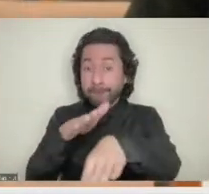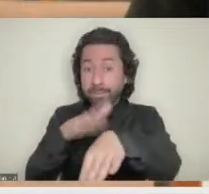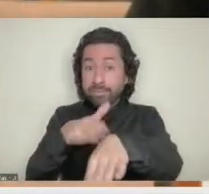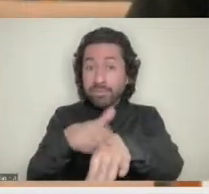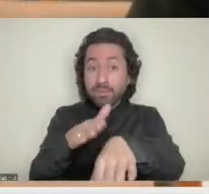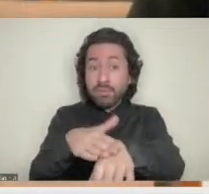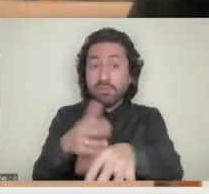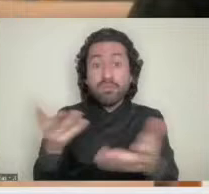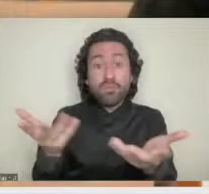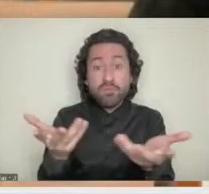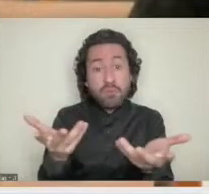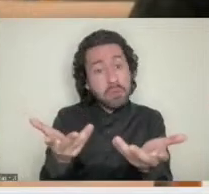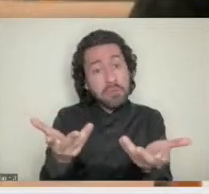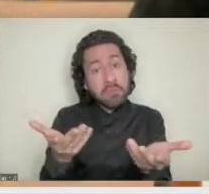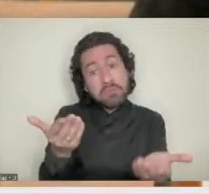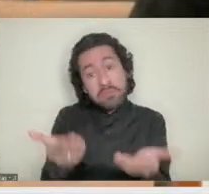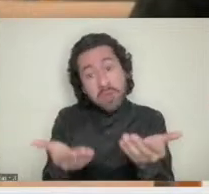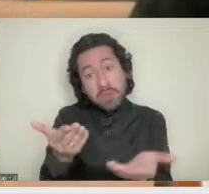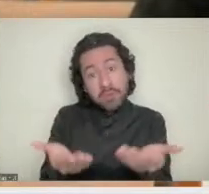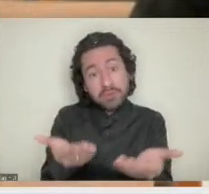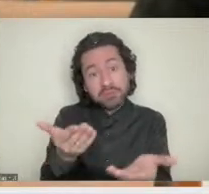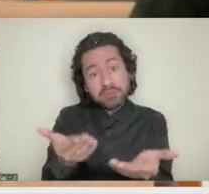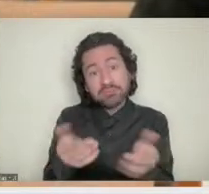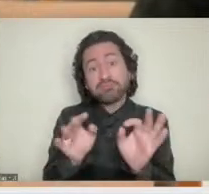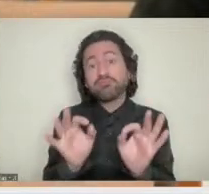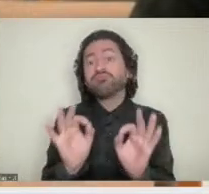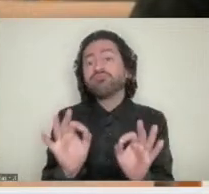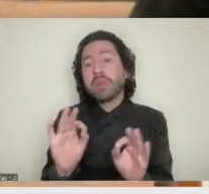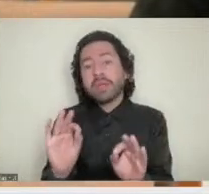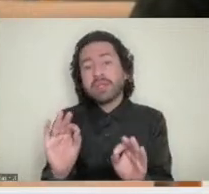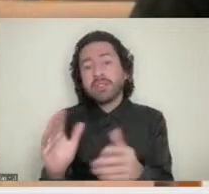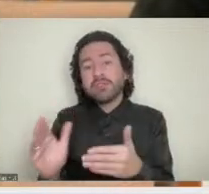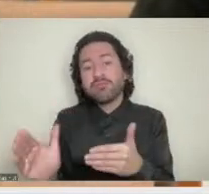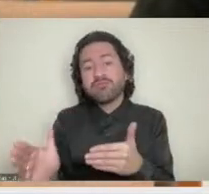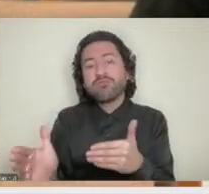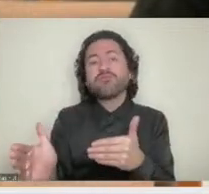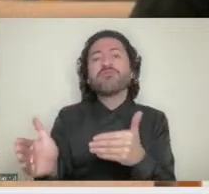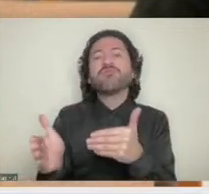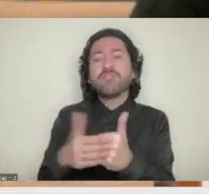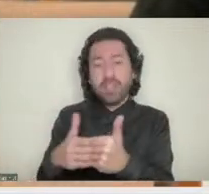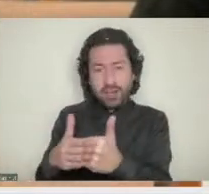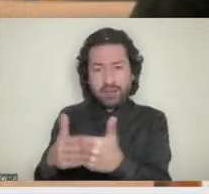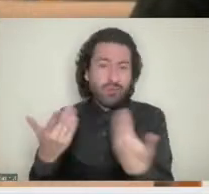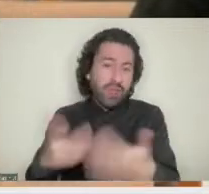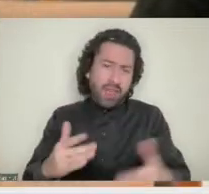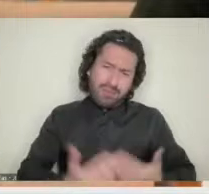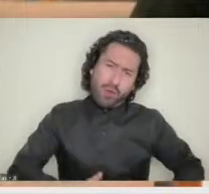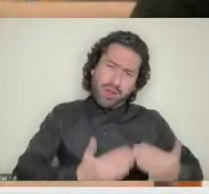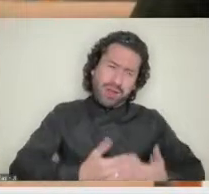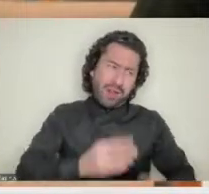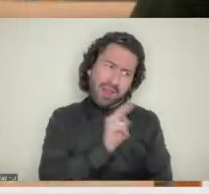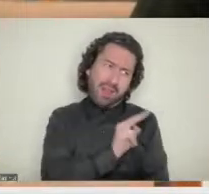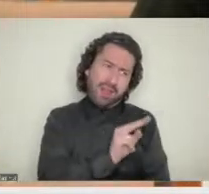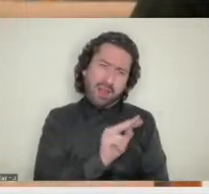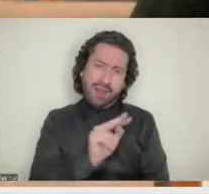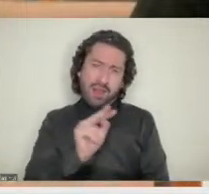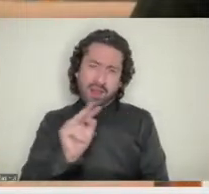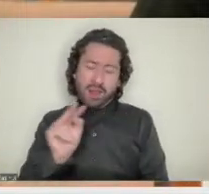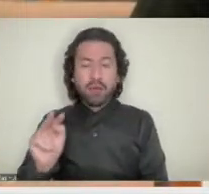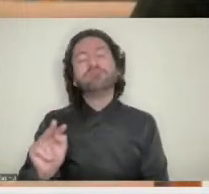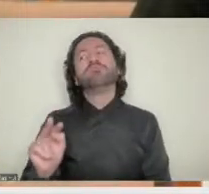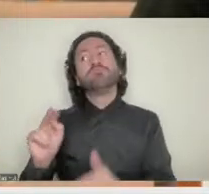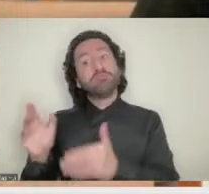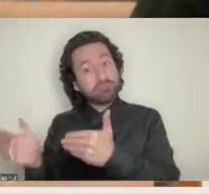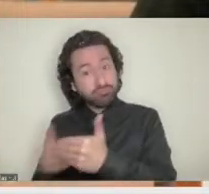to and I convey this to you because I believe that I could that is what I would like to conclude